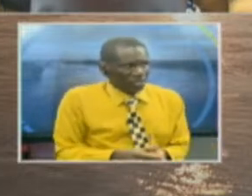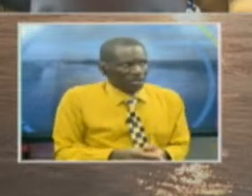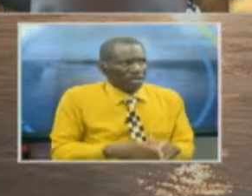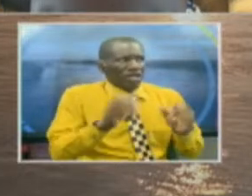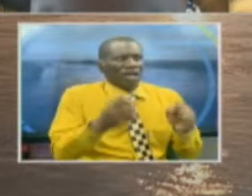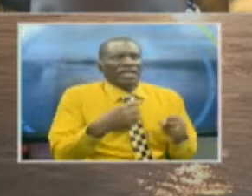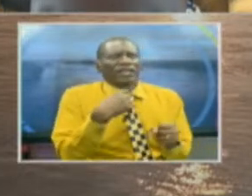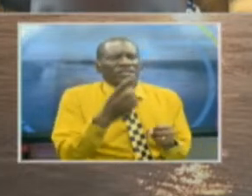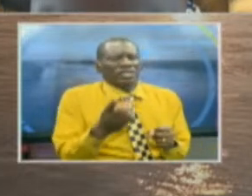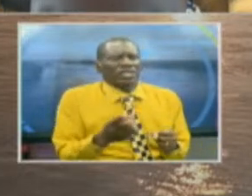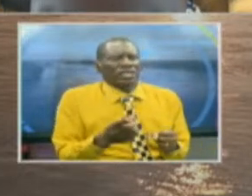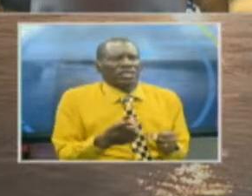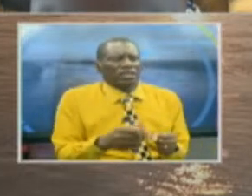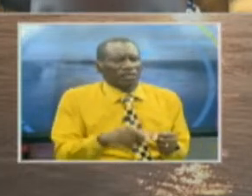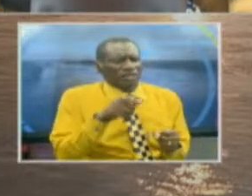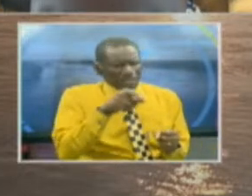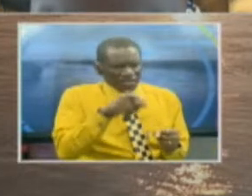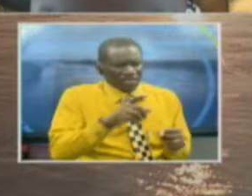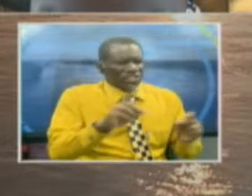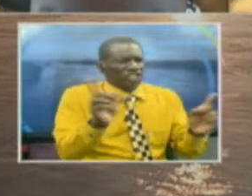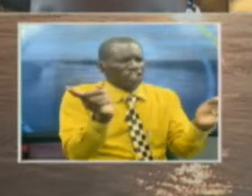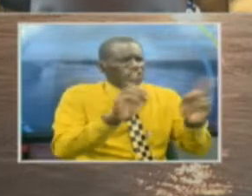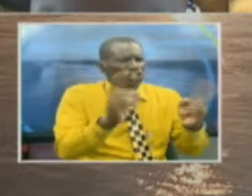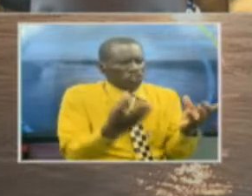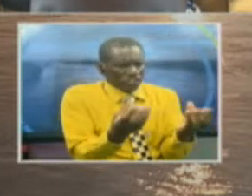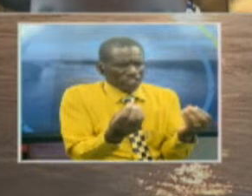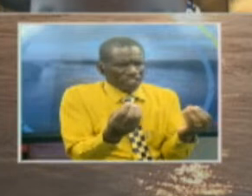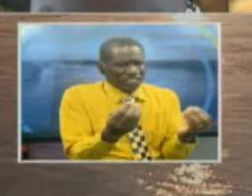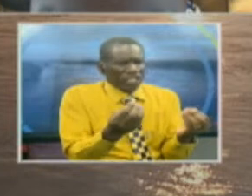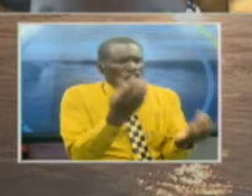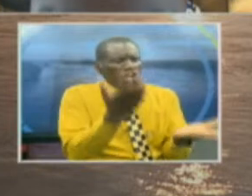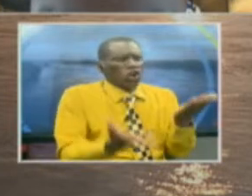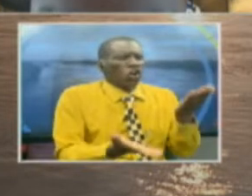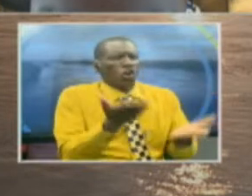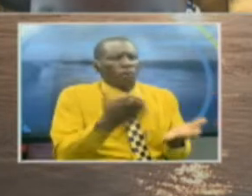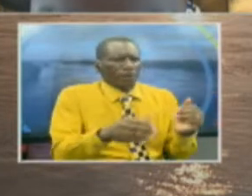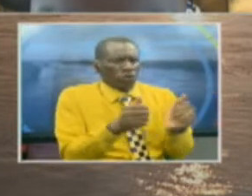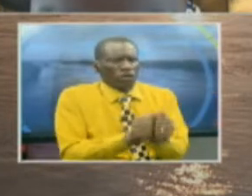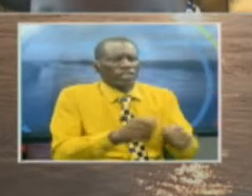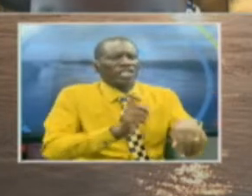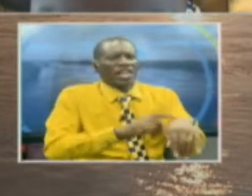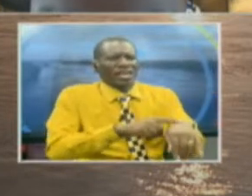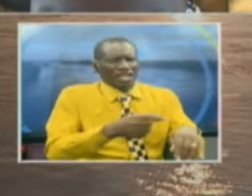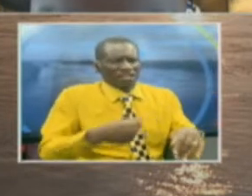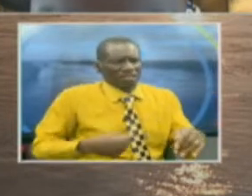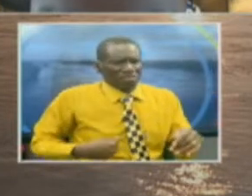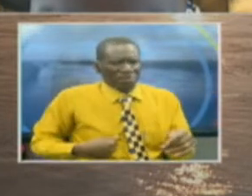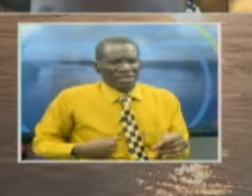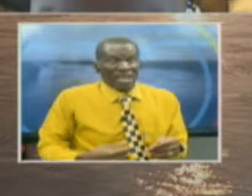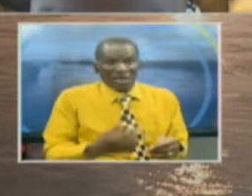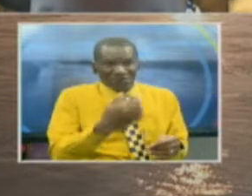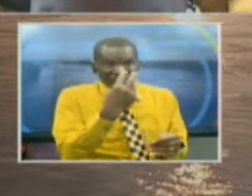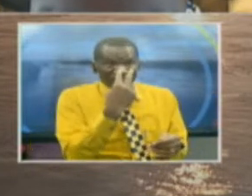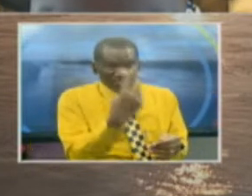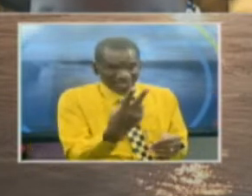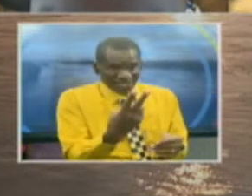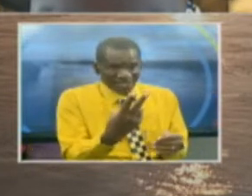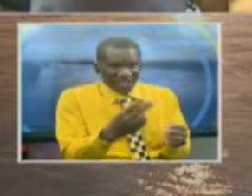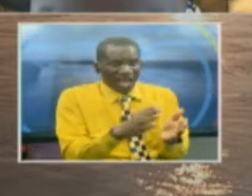No, I can say it has not been easy compared to when I was sighted.